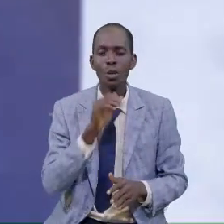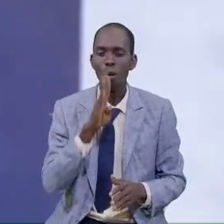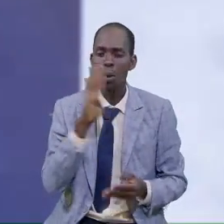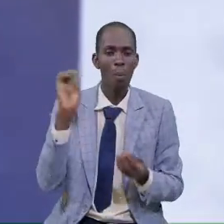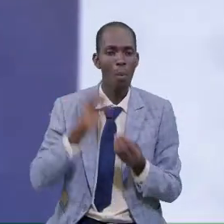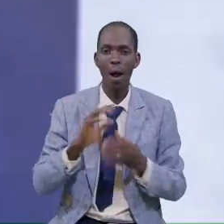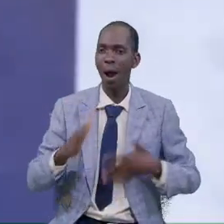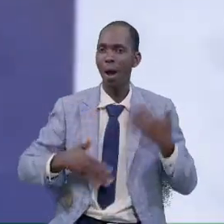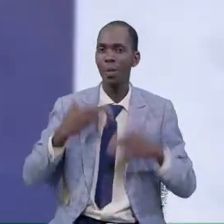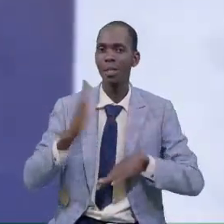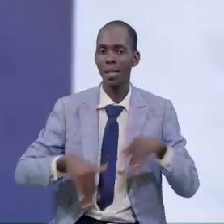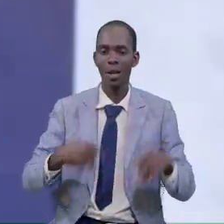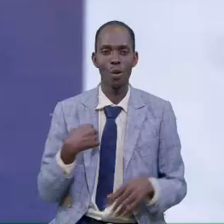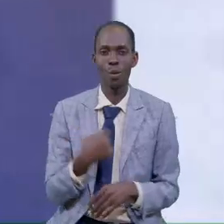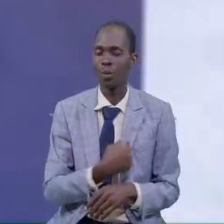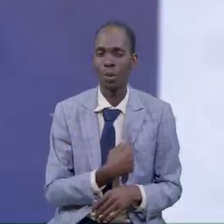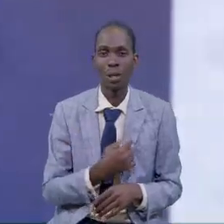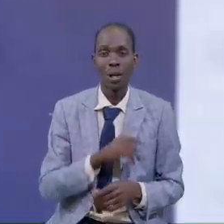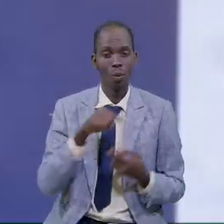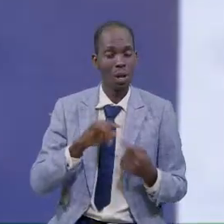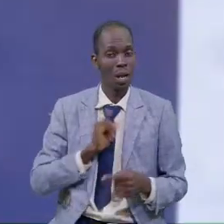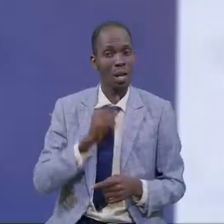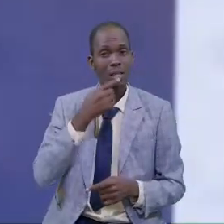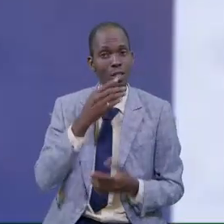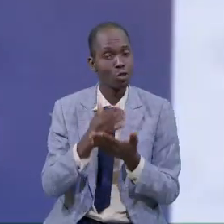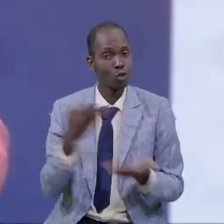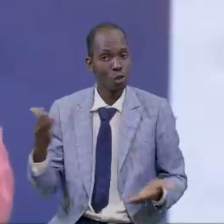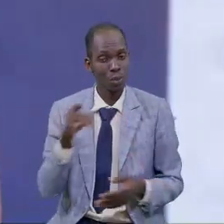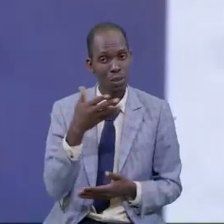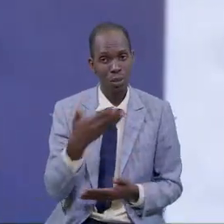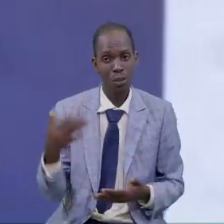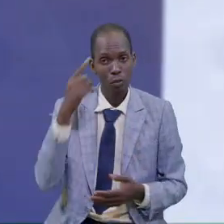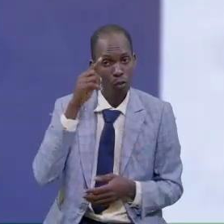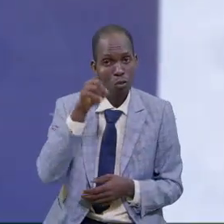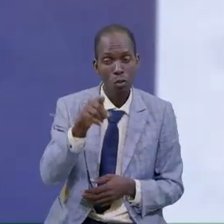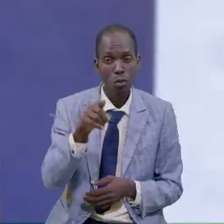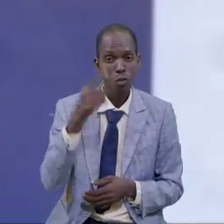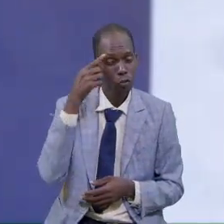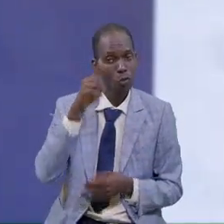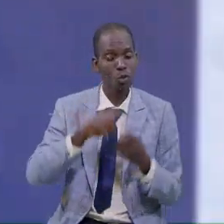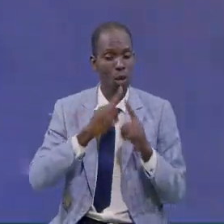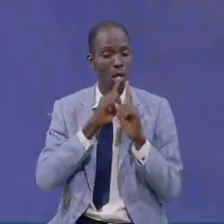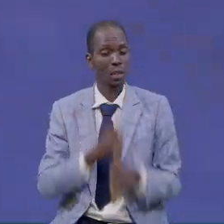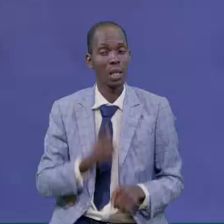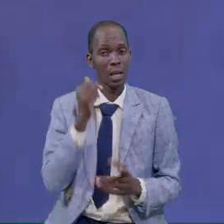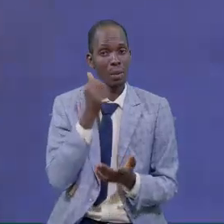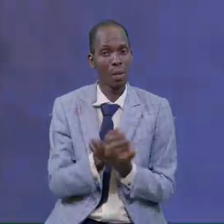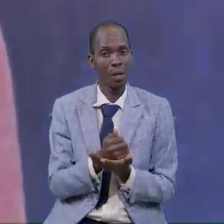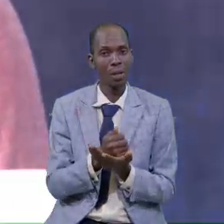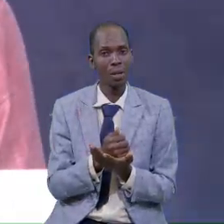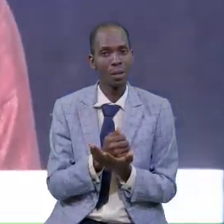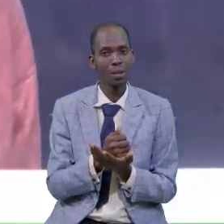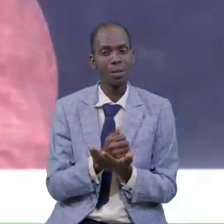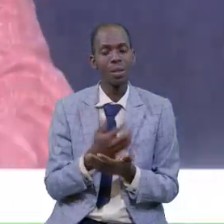And when I say something for you to say amen, as if you are the only